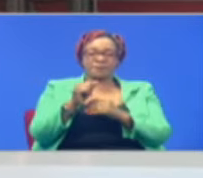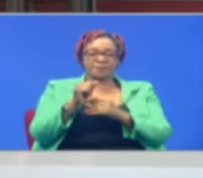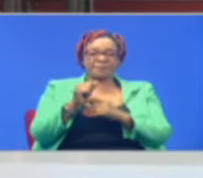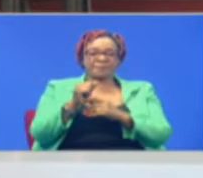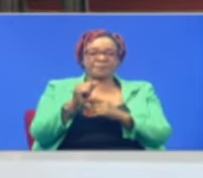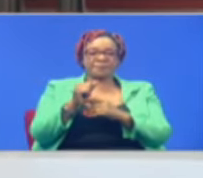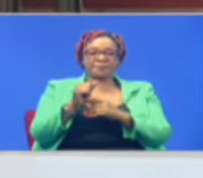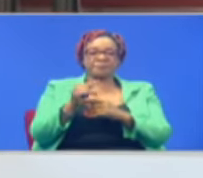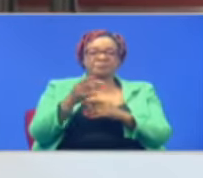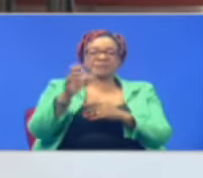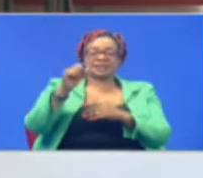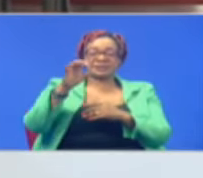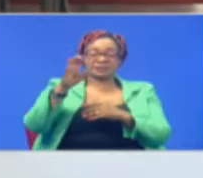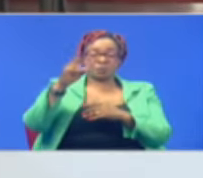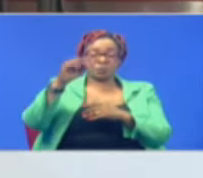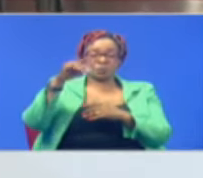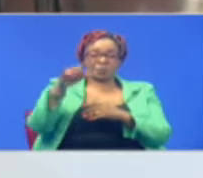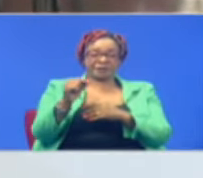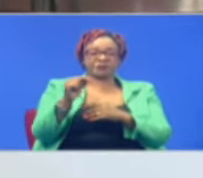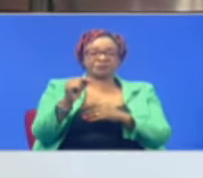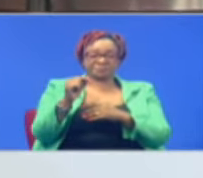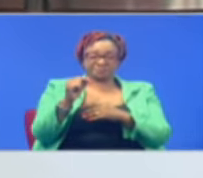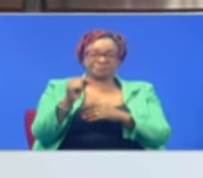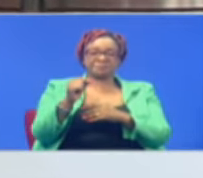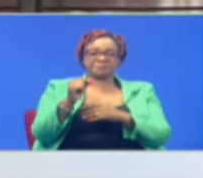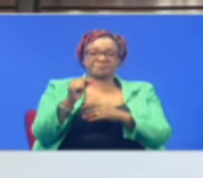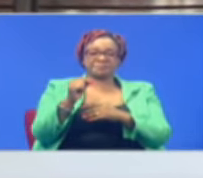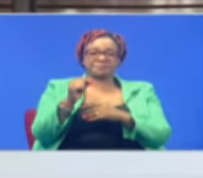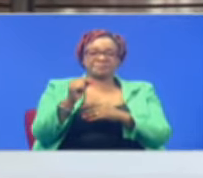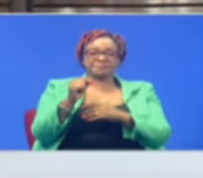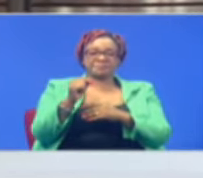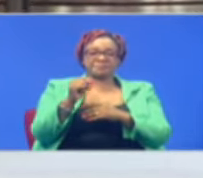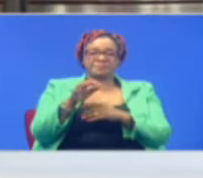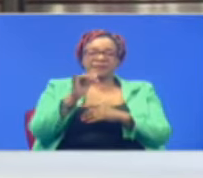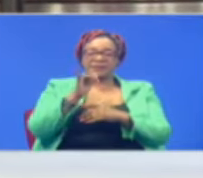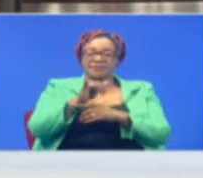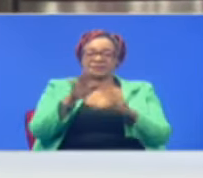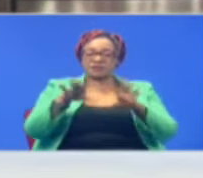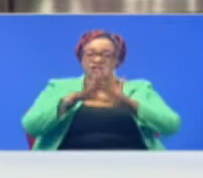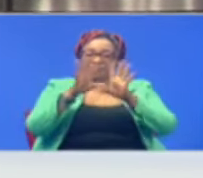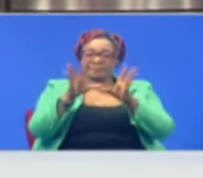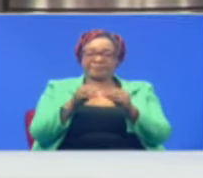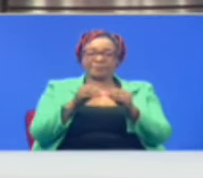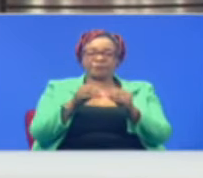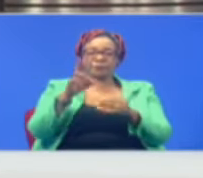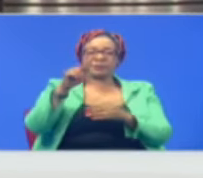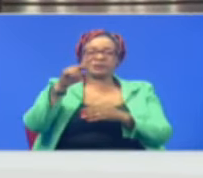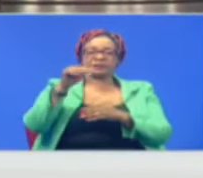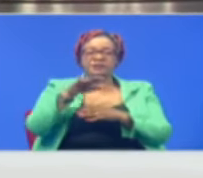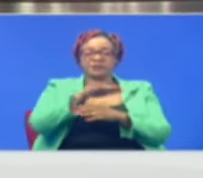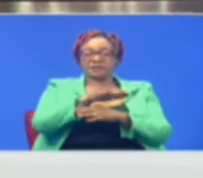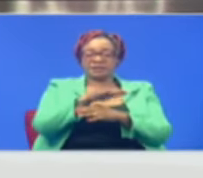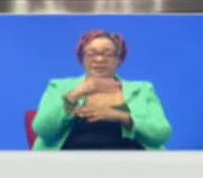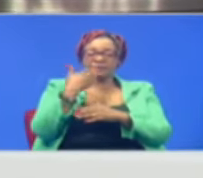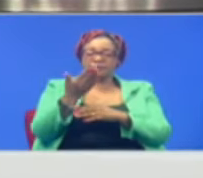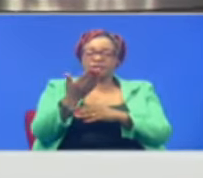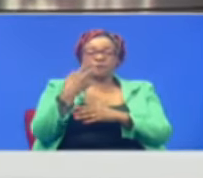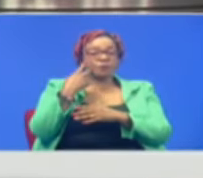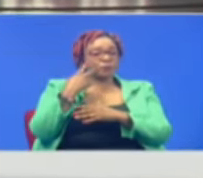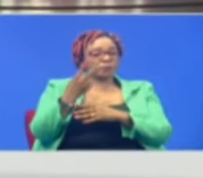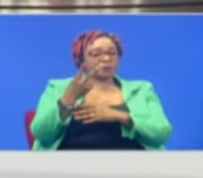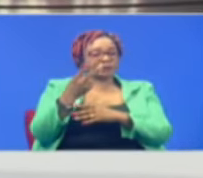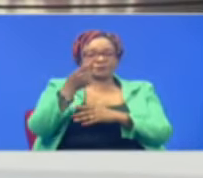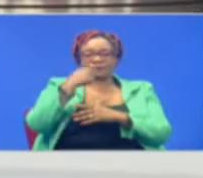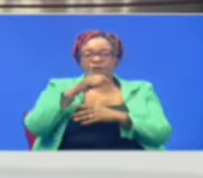a sewage treatment plant. Pretty brilliant. All right, well, that's all we have time for on NTV tonight. Thanks ever so much for watching. Flora